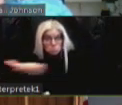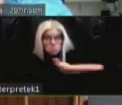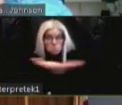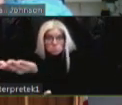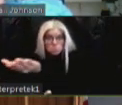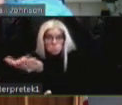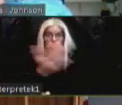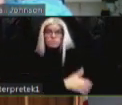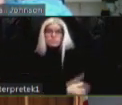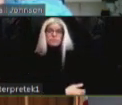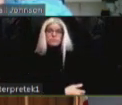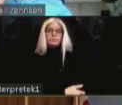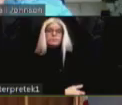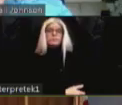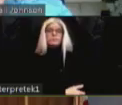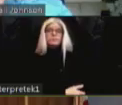build a Potemkin village